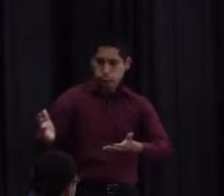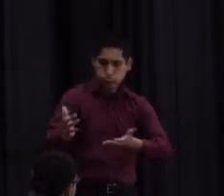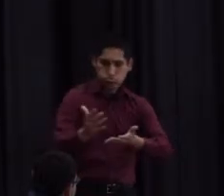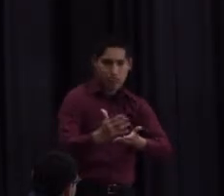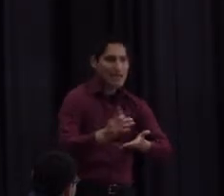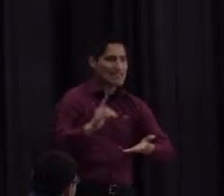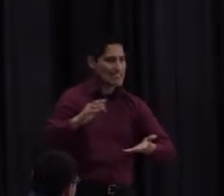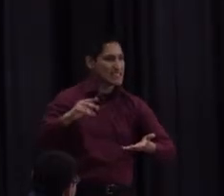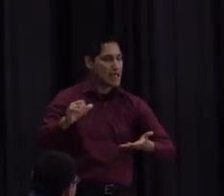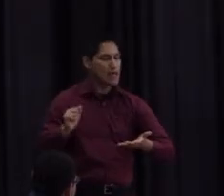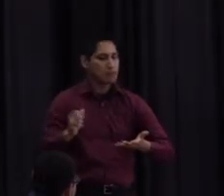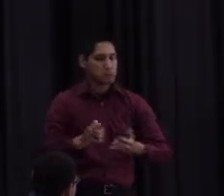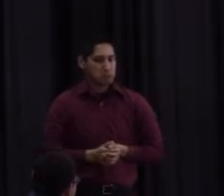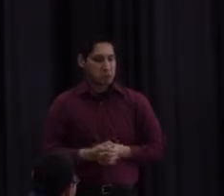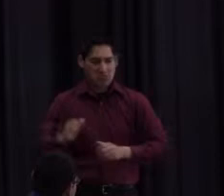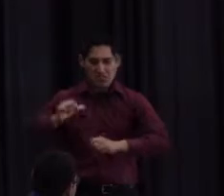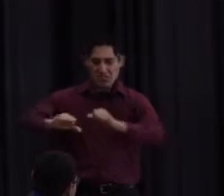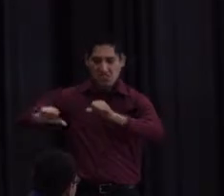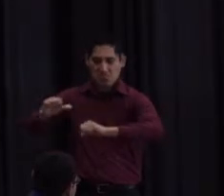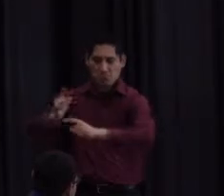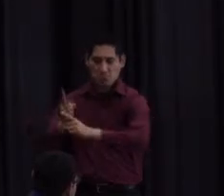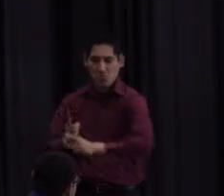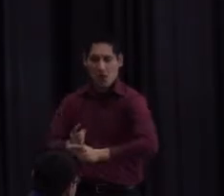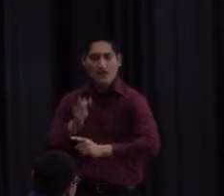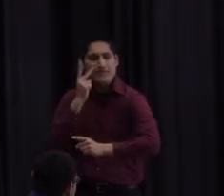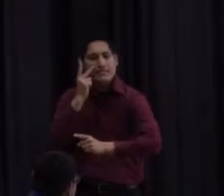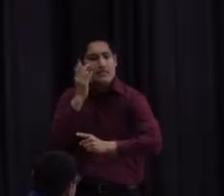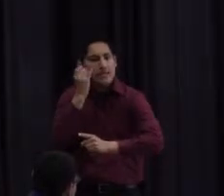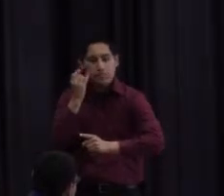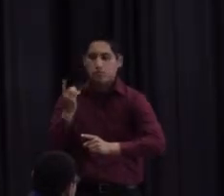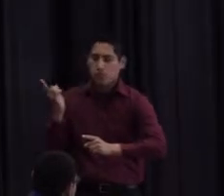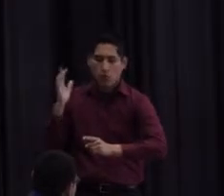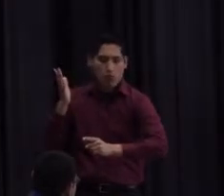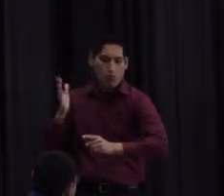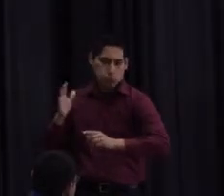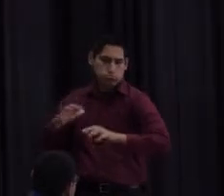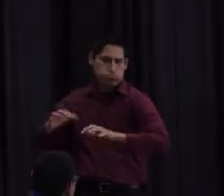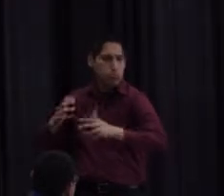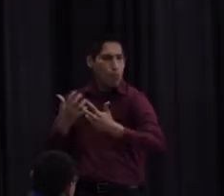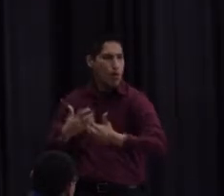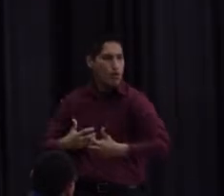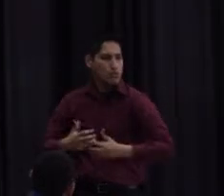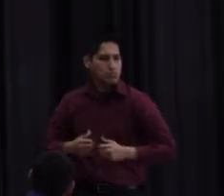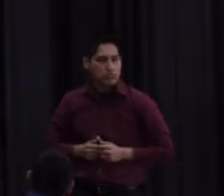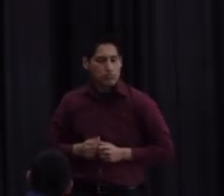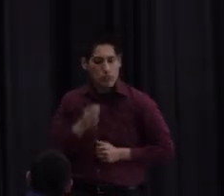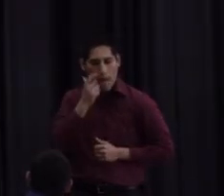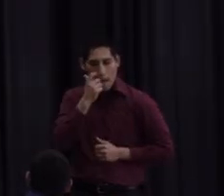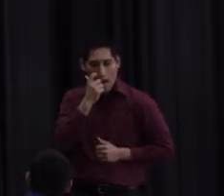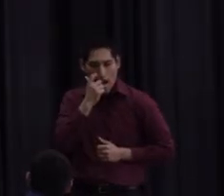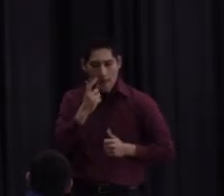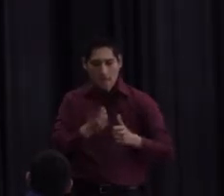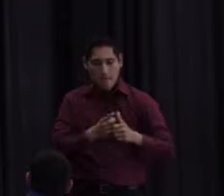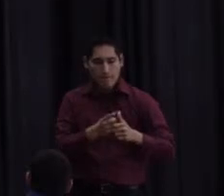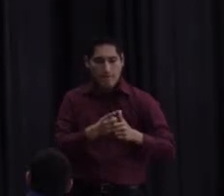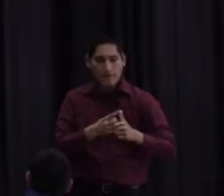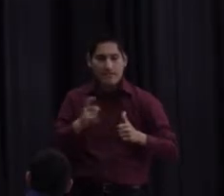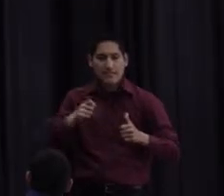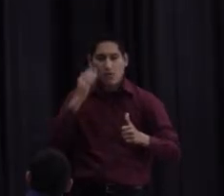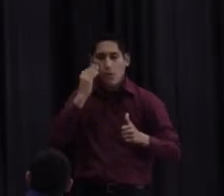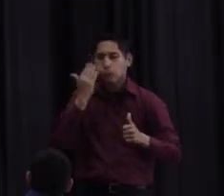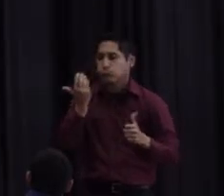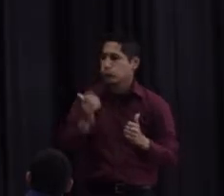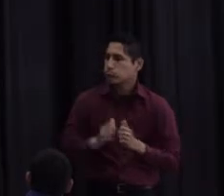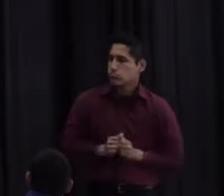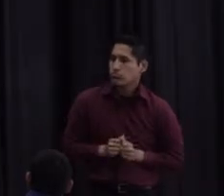do the proper science to see whether this would work. So the first thing we needed to know